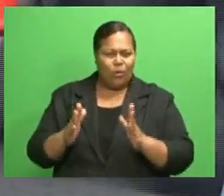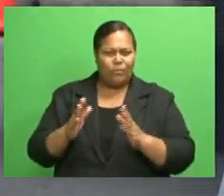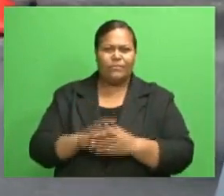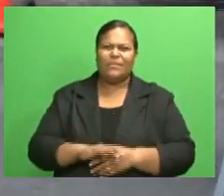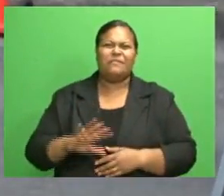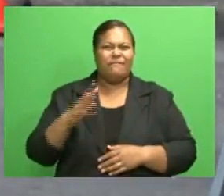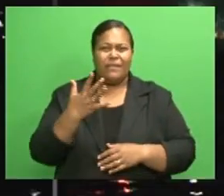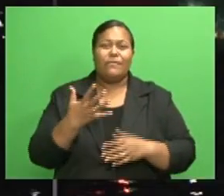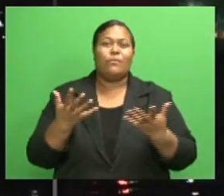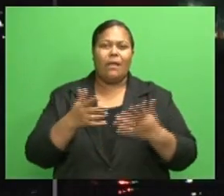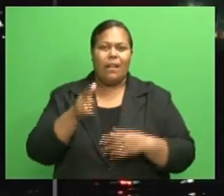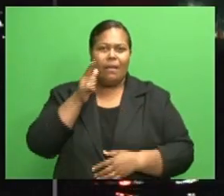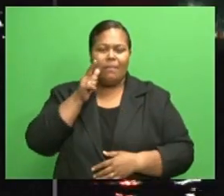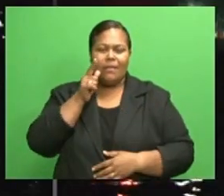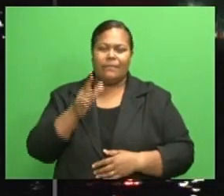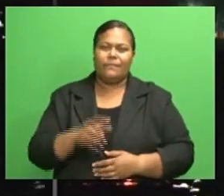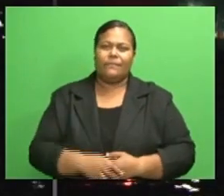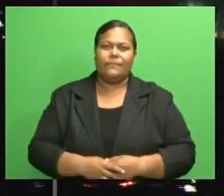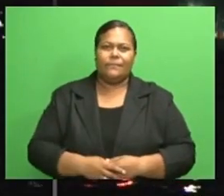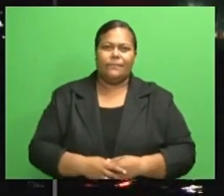Lami.